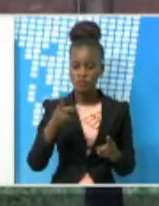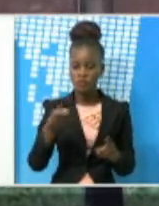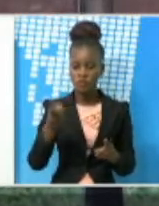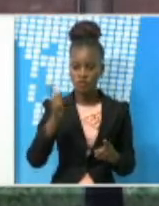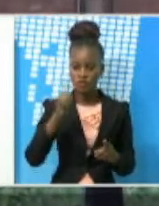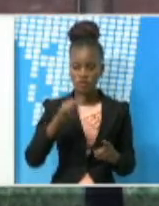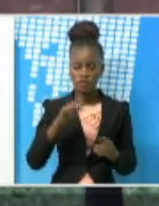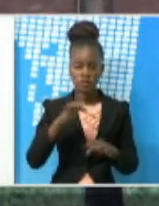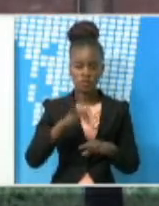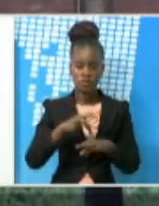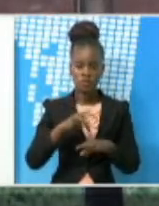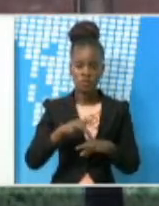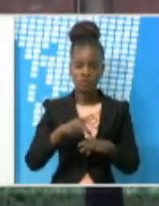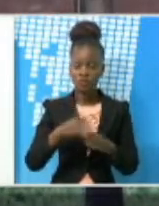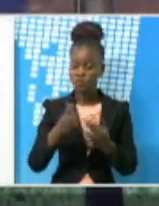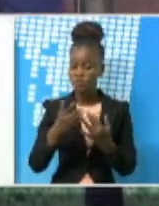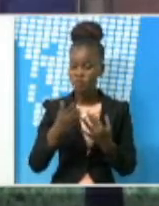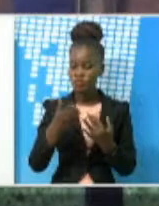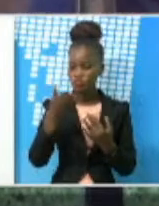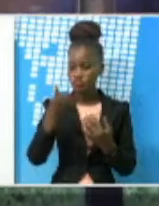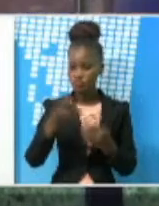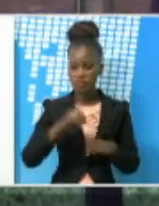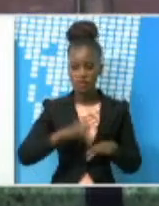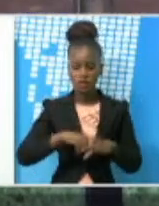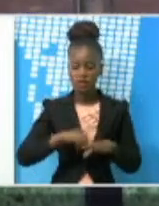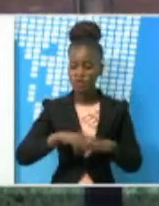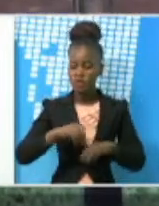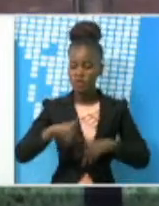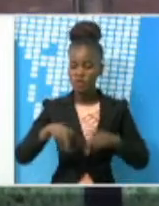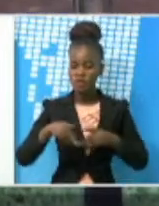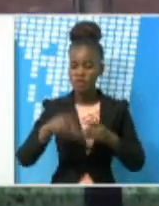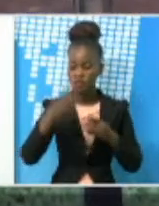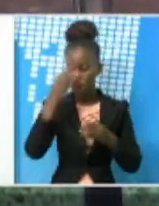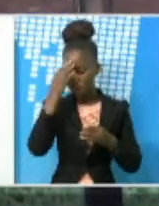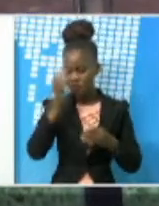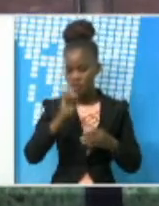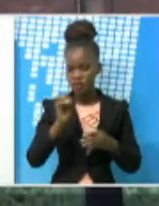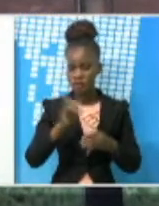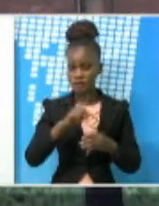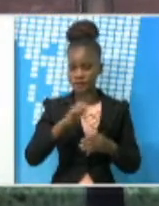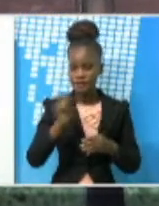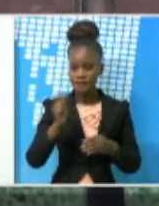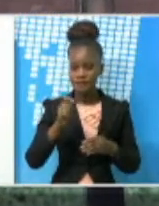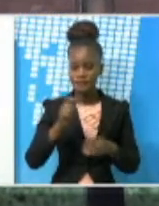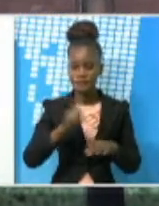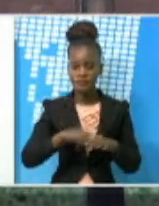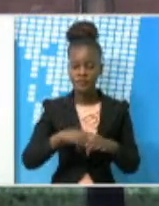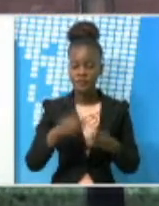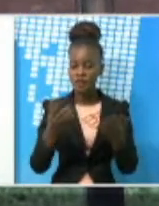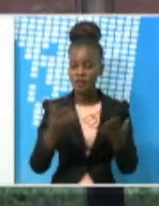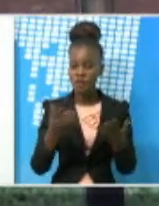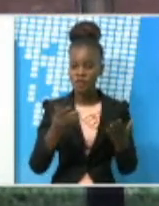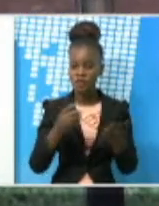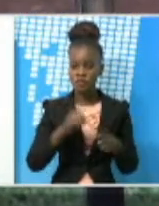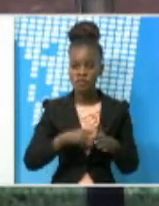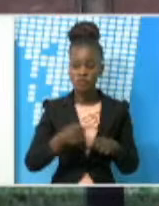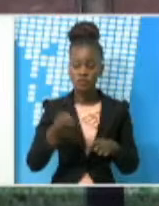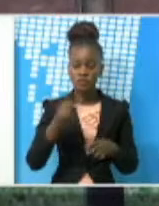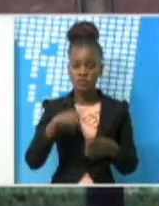that letter from the border. But sometimes the people at the custom, they don't recognize the letter. So whereby sometimes you come to pay